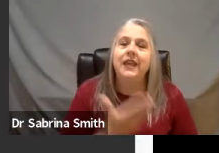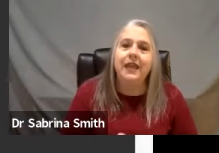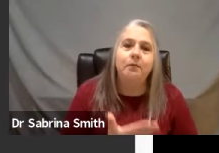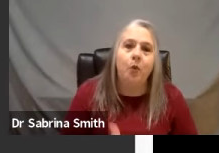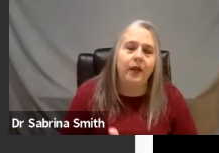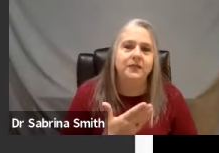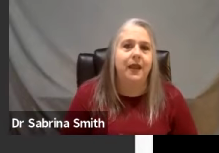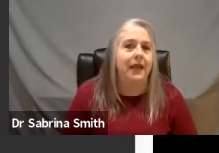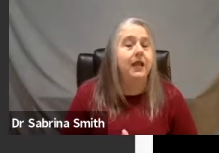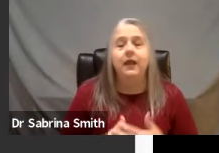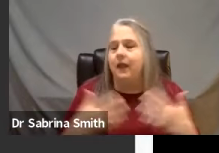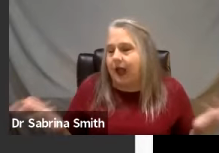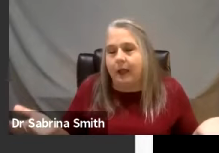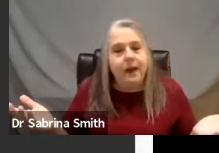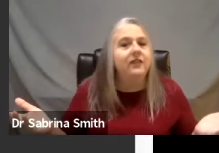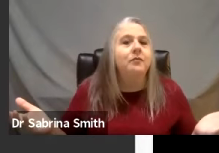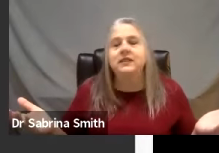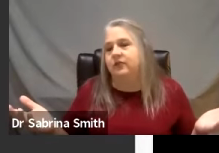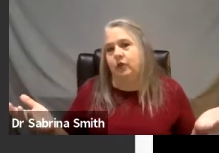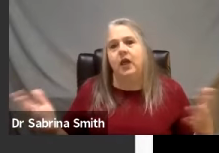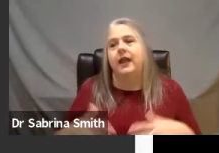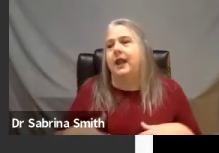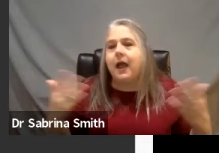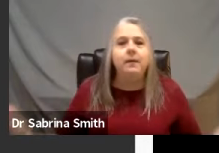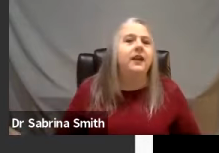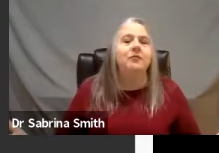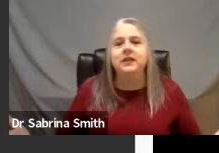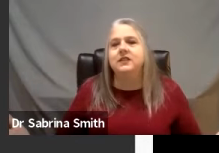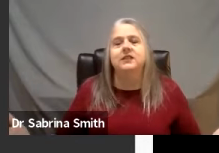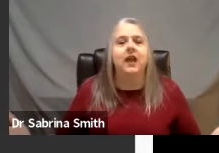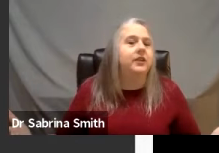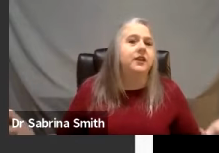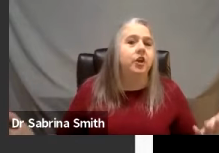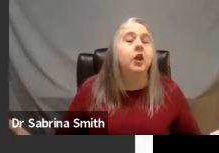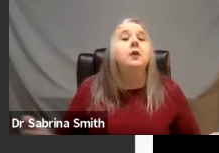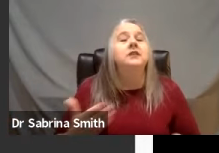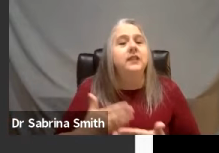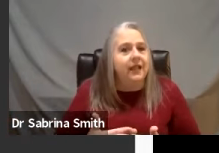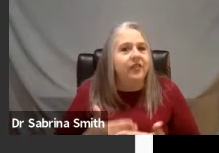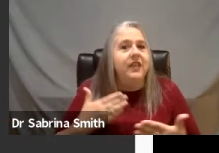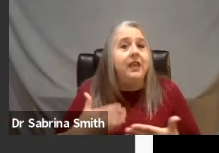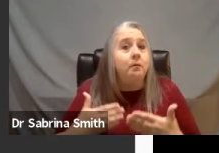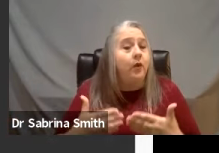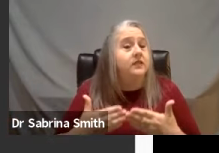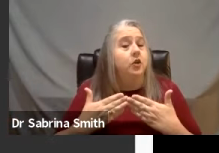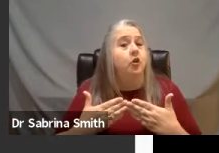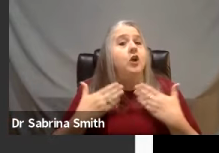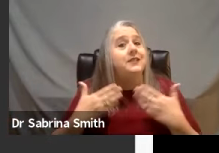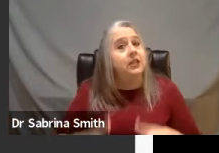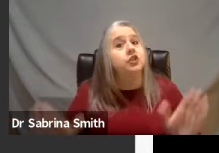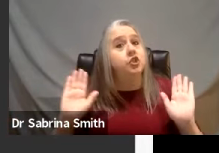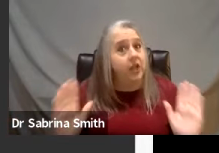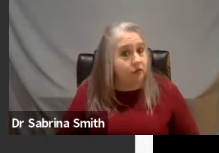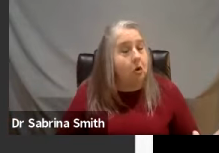the key points made? I might have missed Food Lion. I might have missed Italian dinner. But did I get the key points